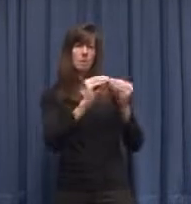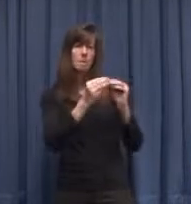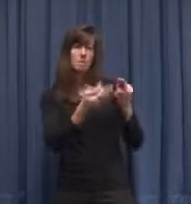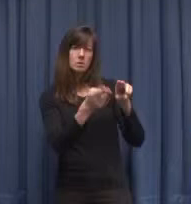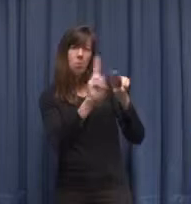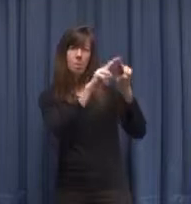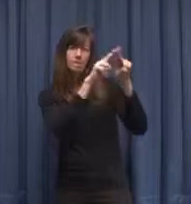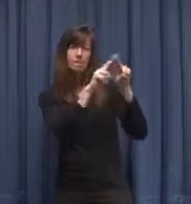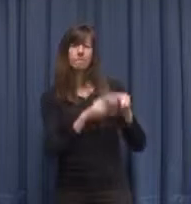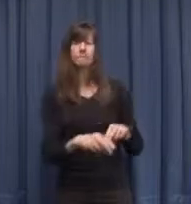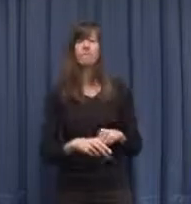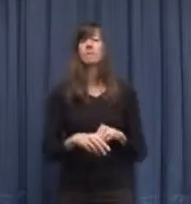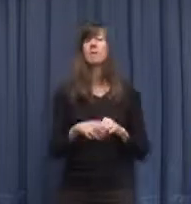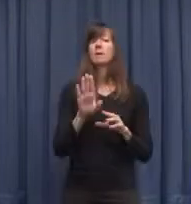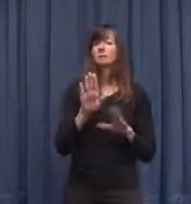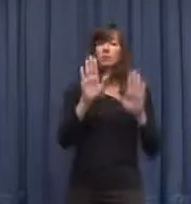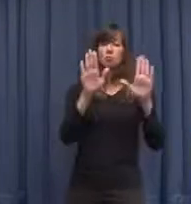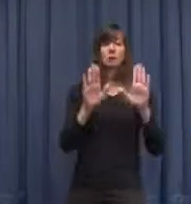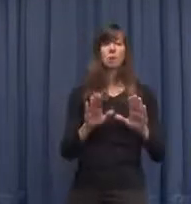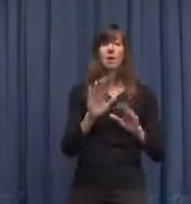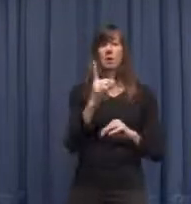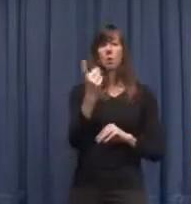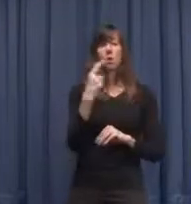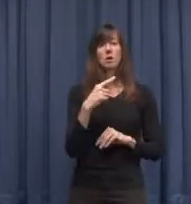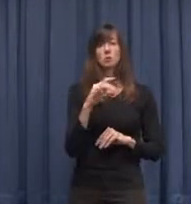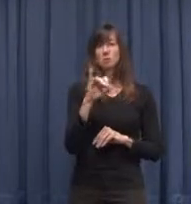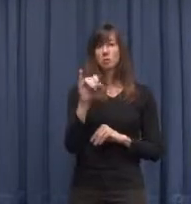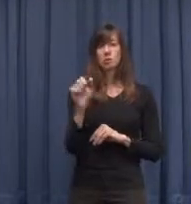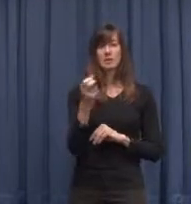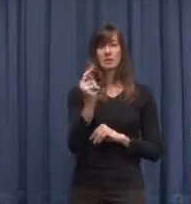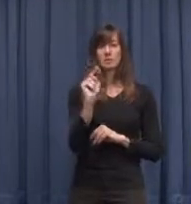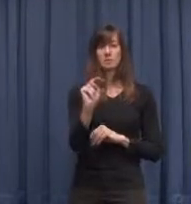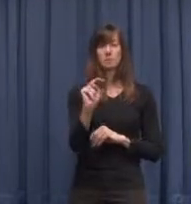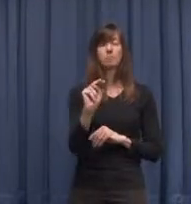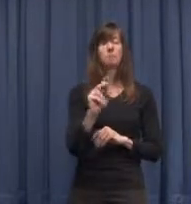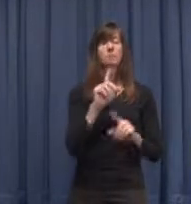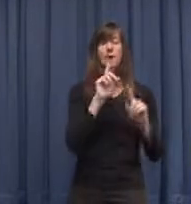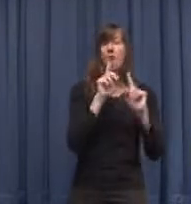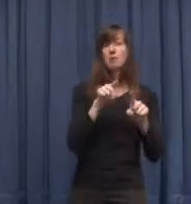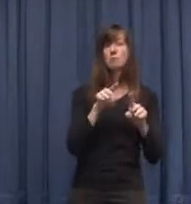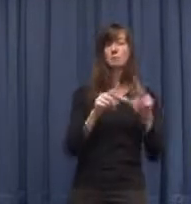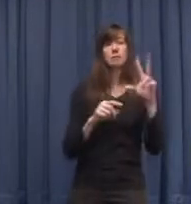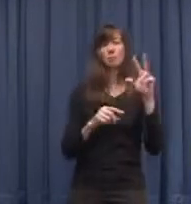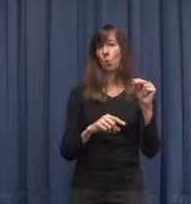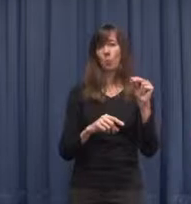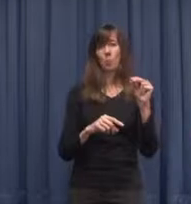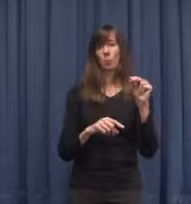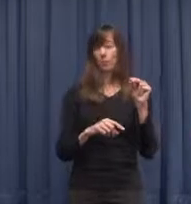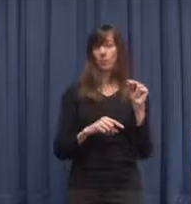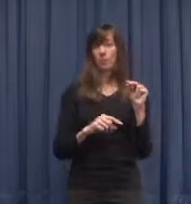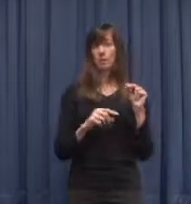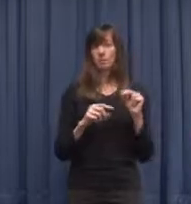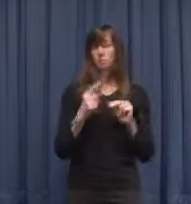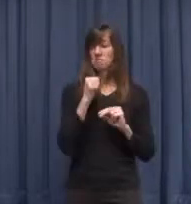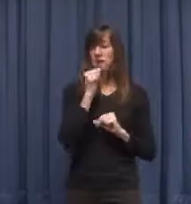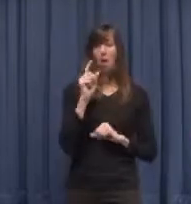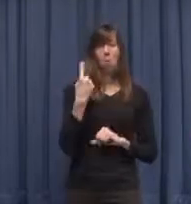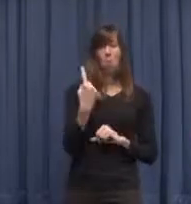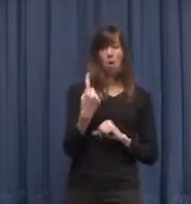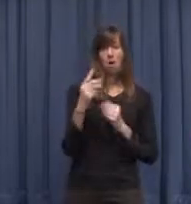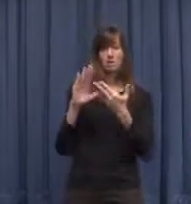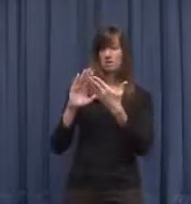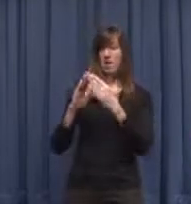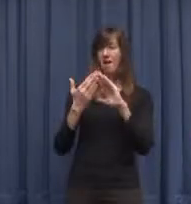Jason. The short answer is no. There's not one single point or even a single town or a single cluster